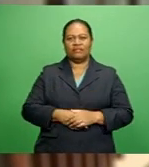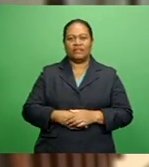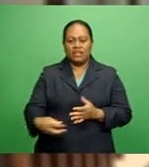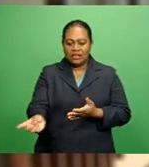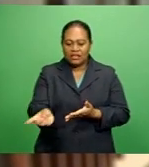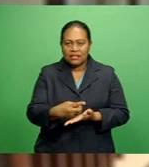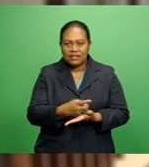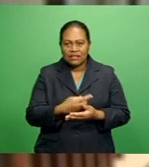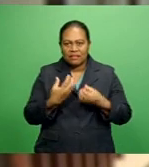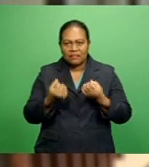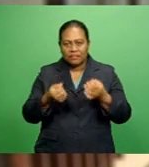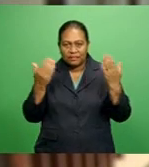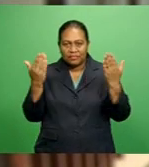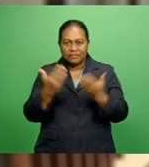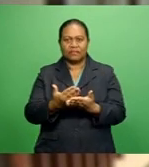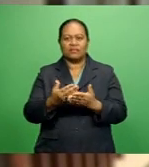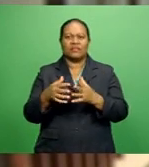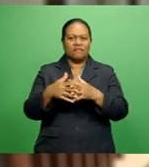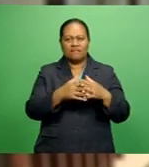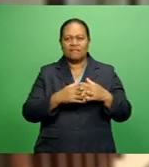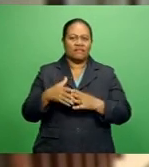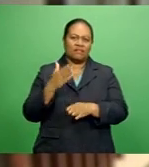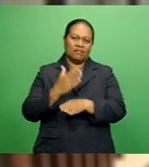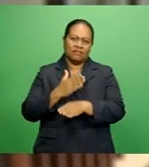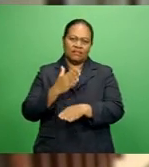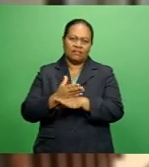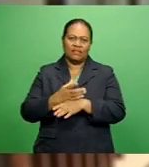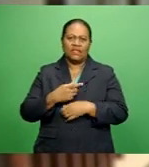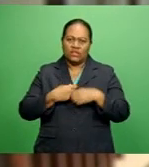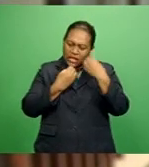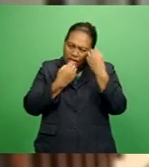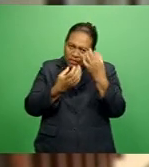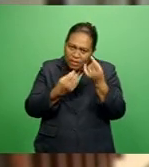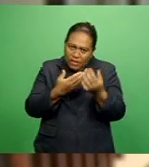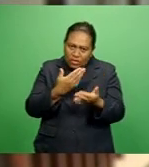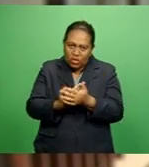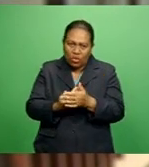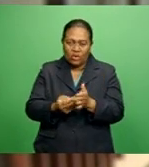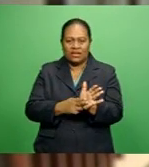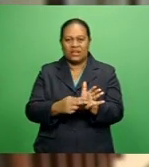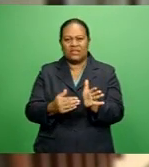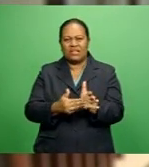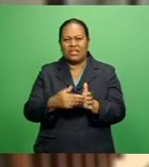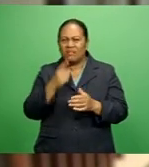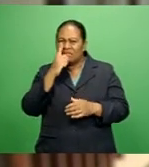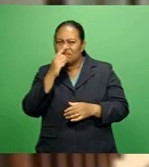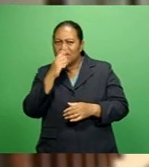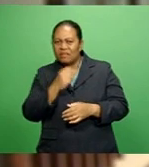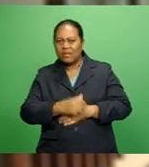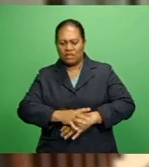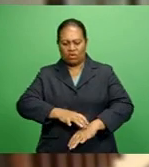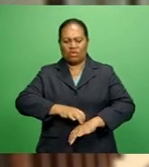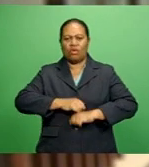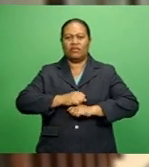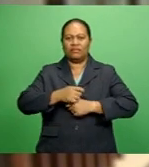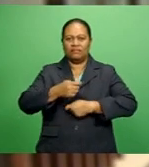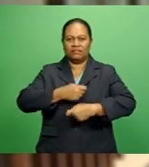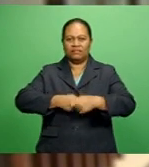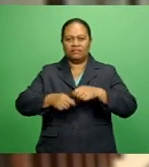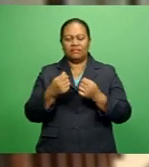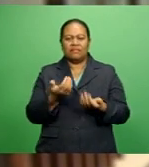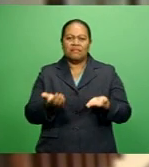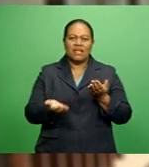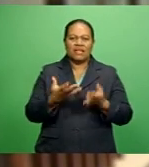front, focus now moves to U.S. job data as well as information on New Zealand's consumer confidence and trade balance due